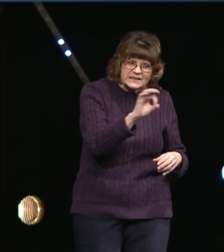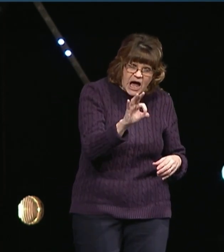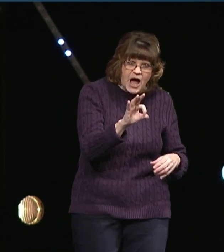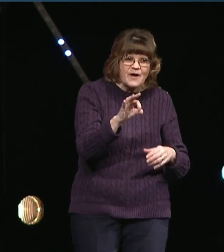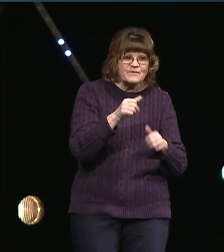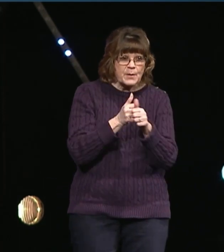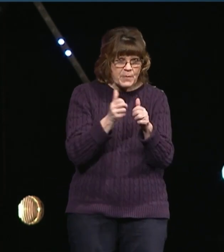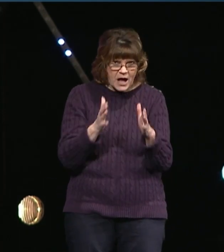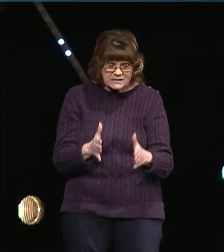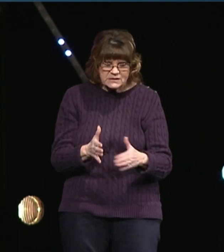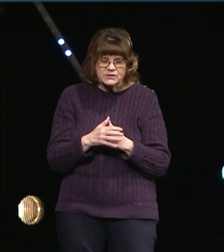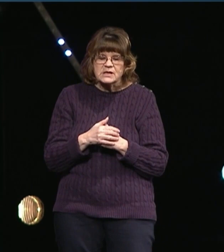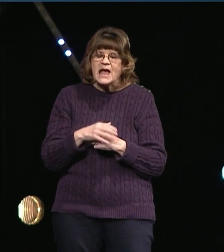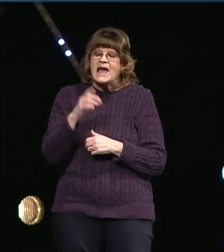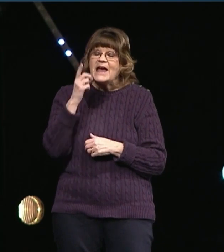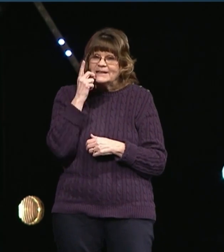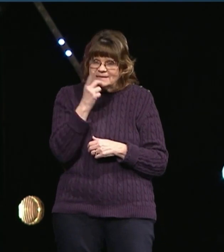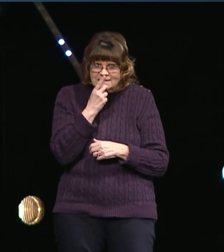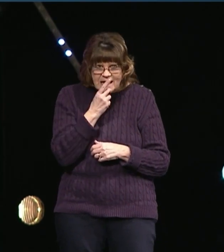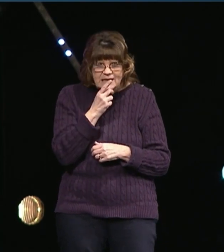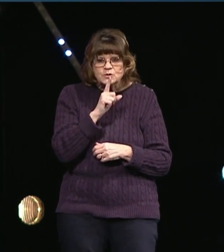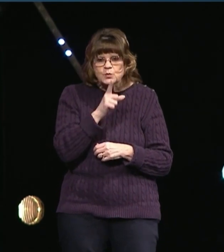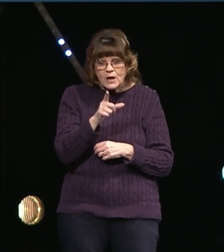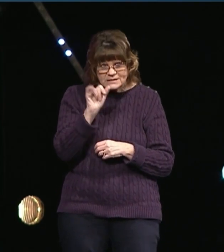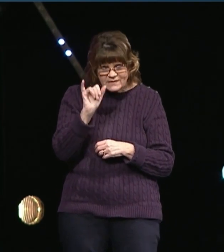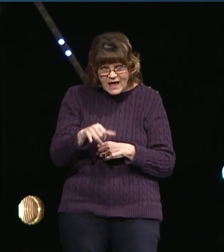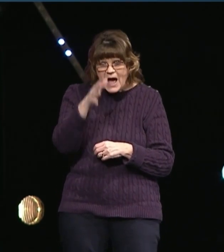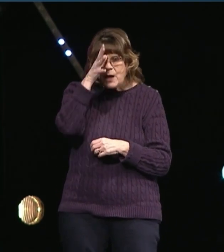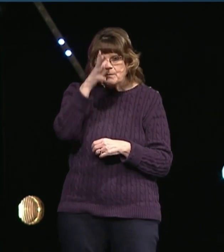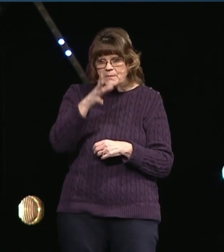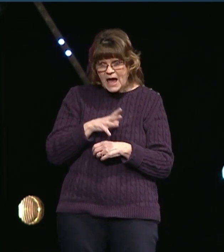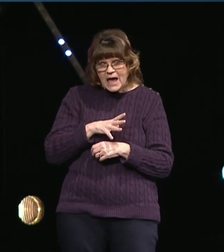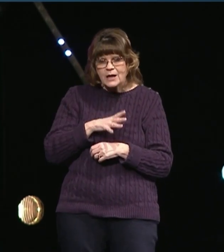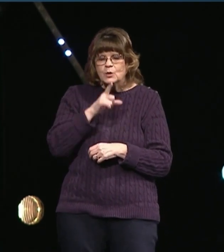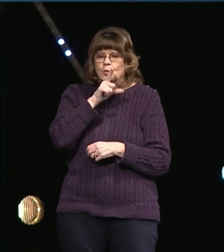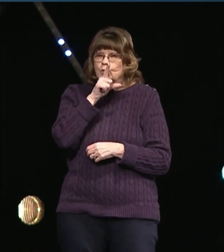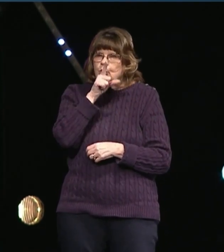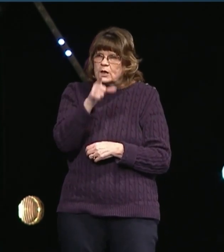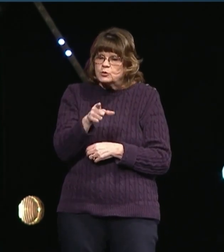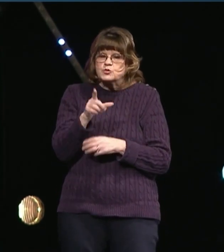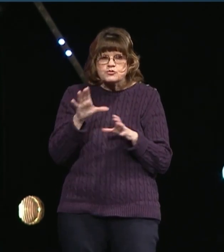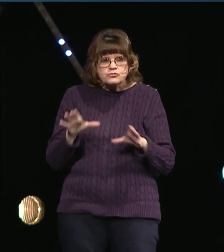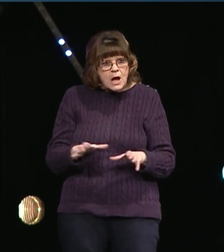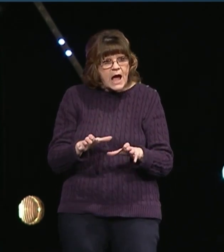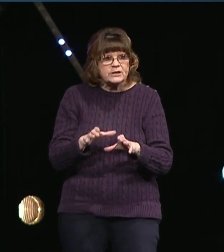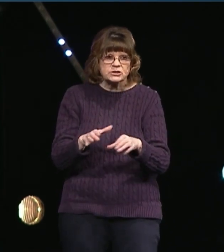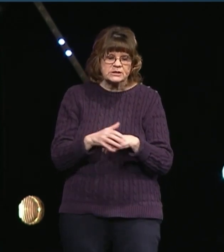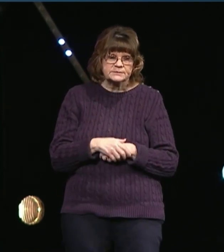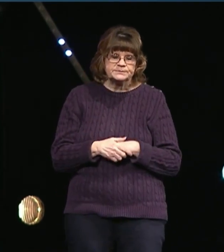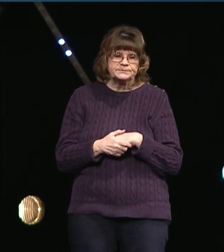Dennis was, if nothing else, a man of real, true action.